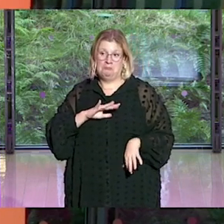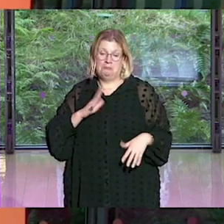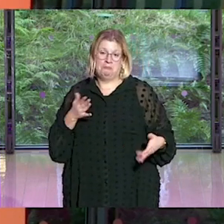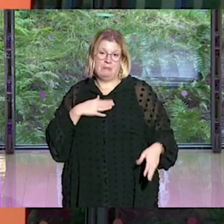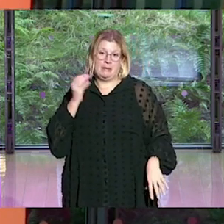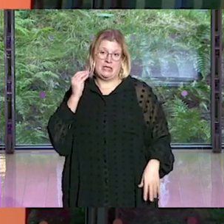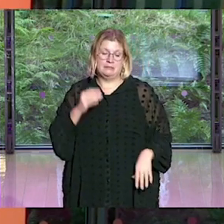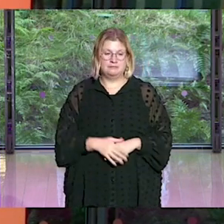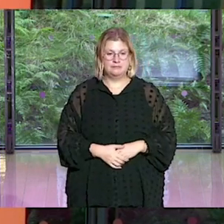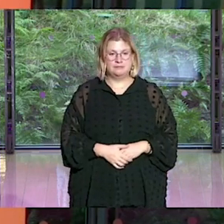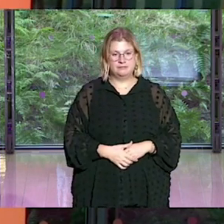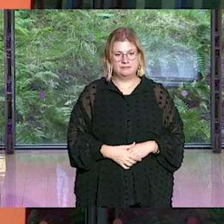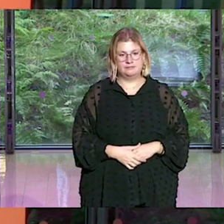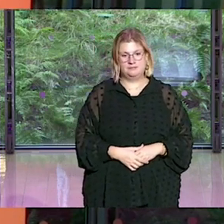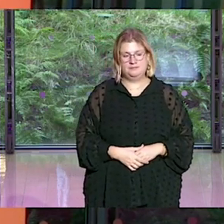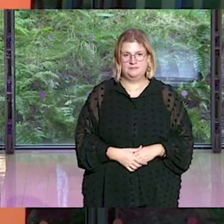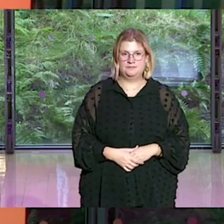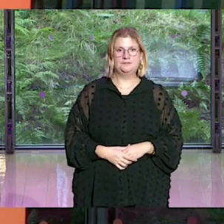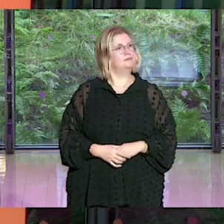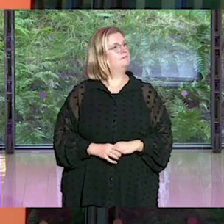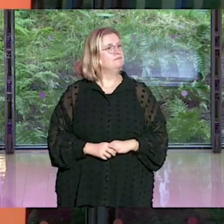my opinion.